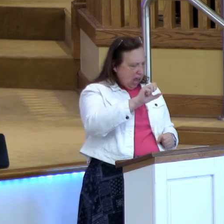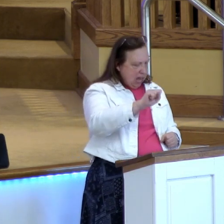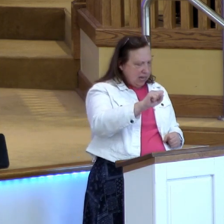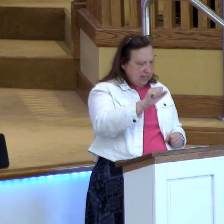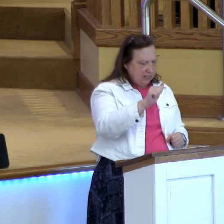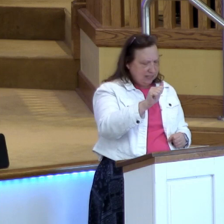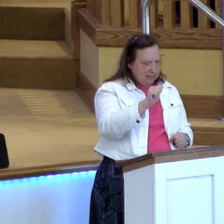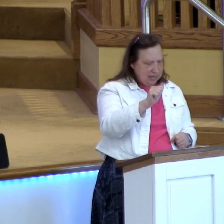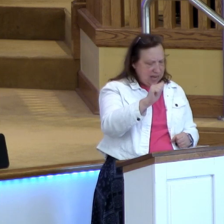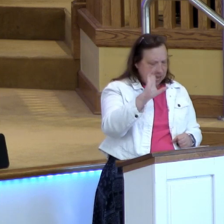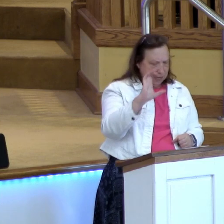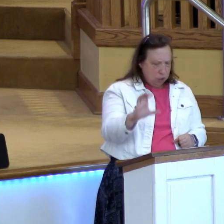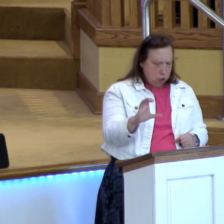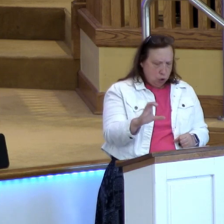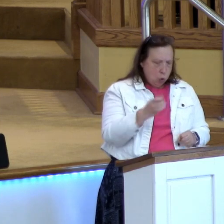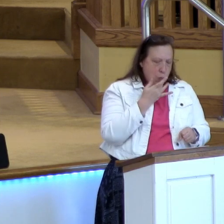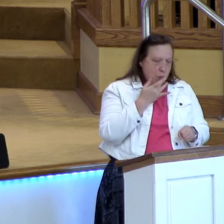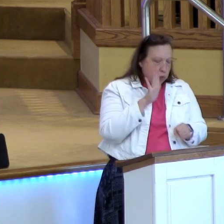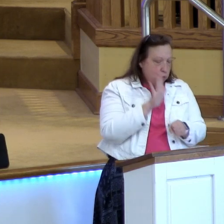proved nothing is